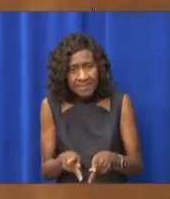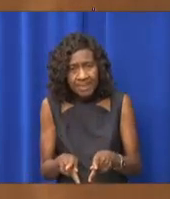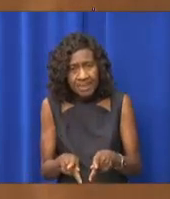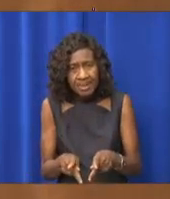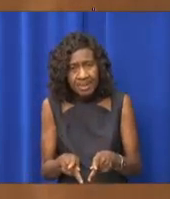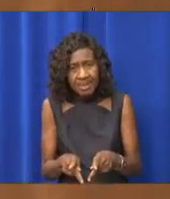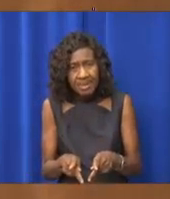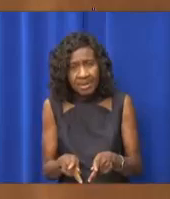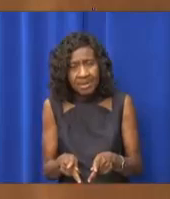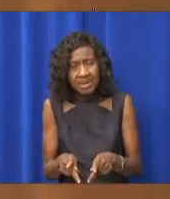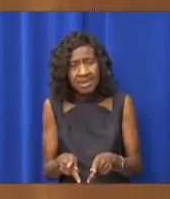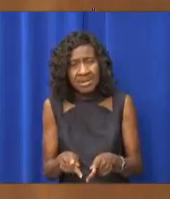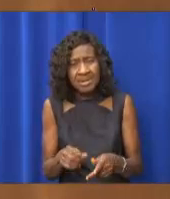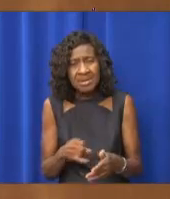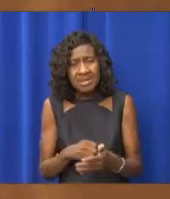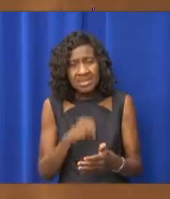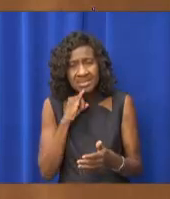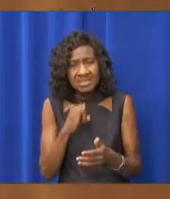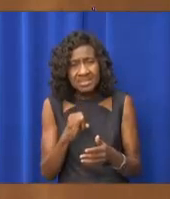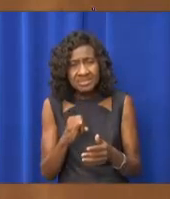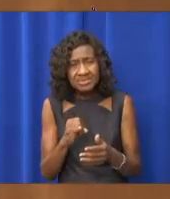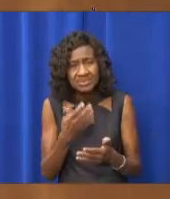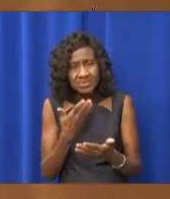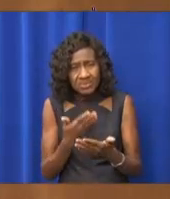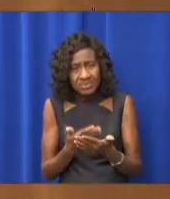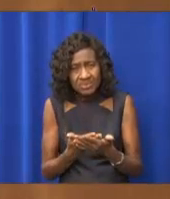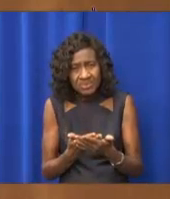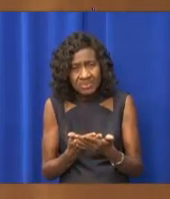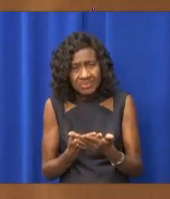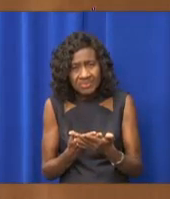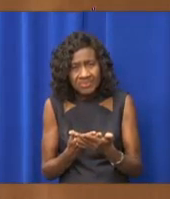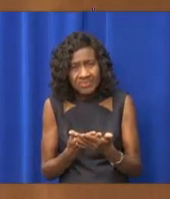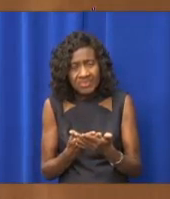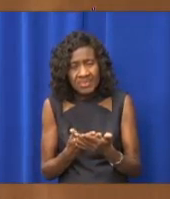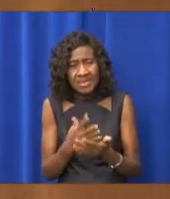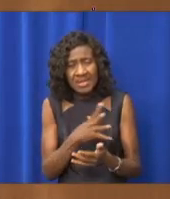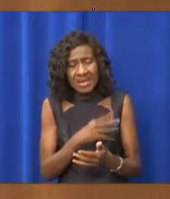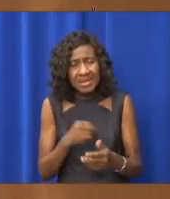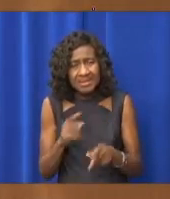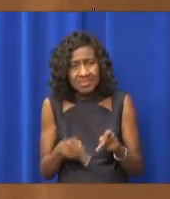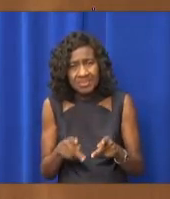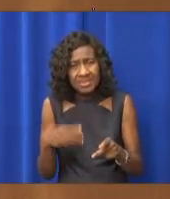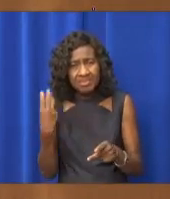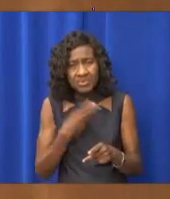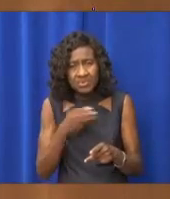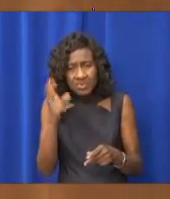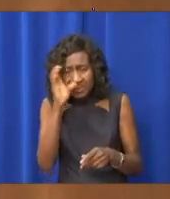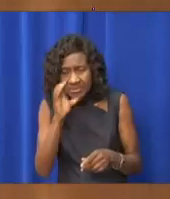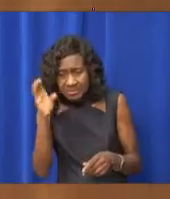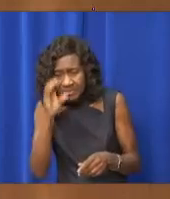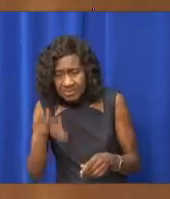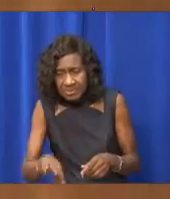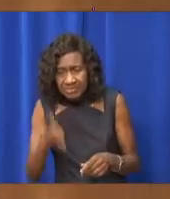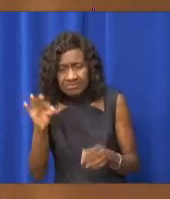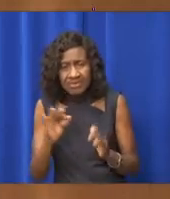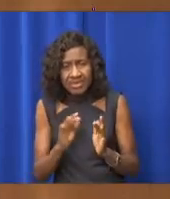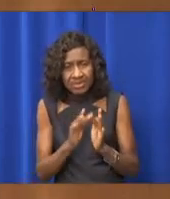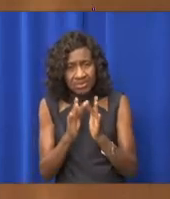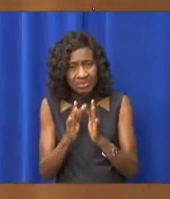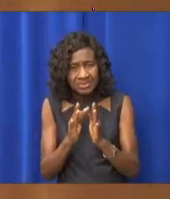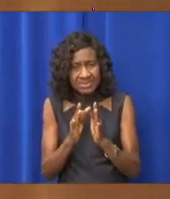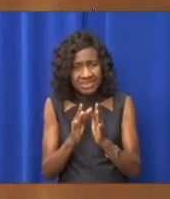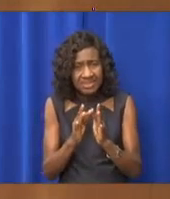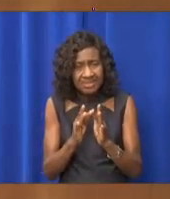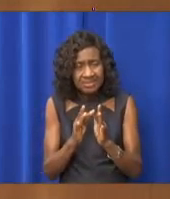being very effective in the numbers of people that we contact trace and then isolate. I feel in general, we've had a